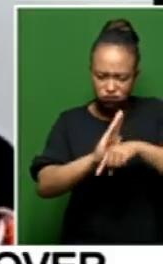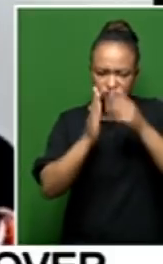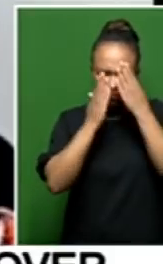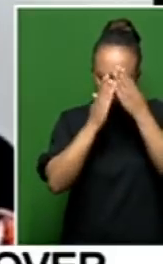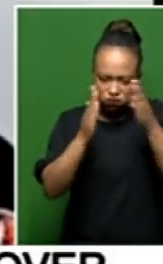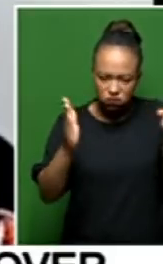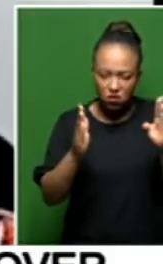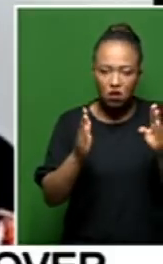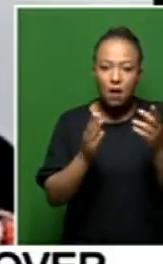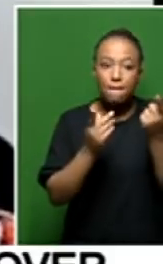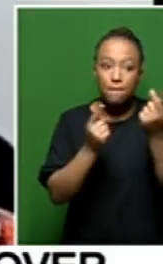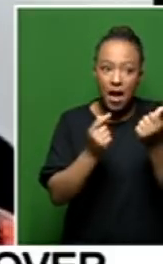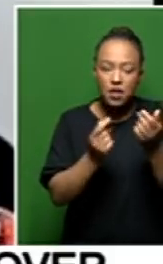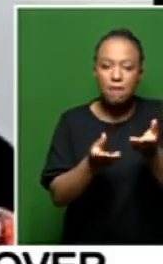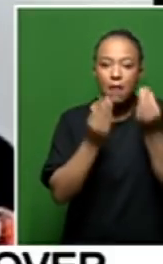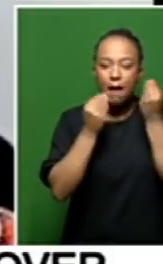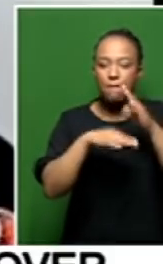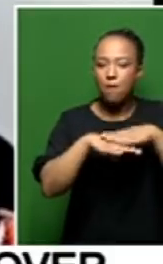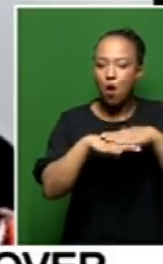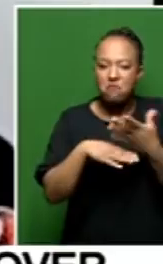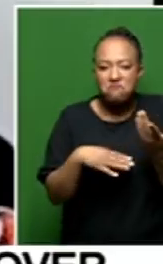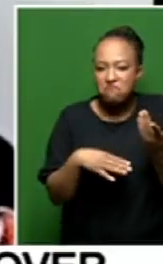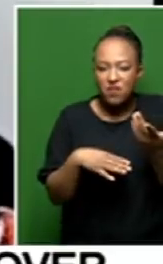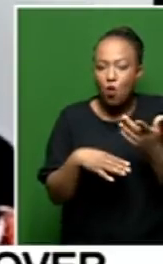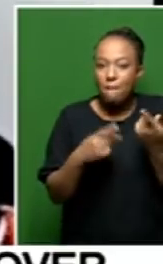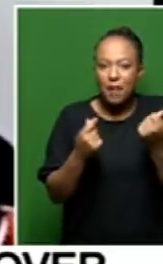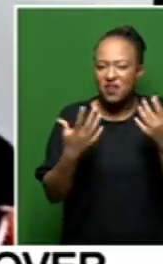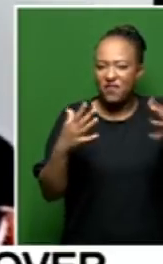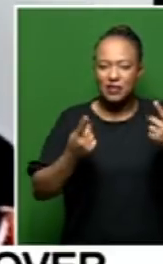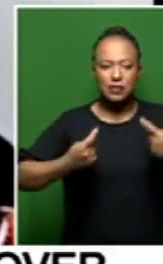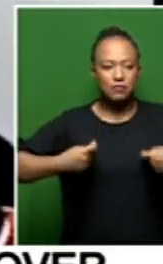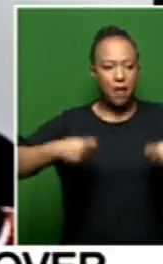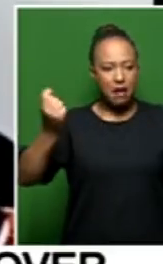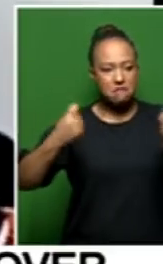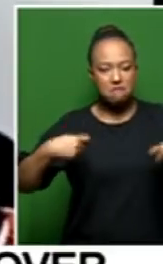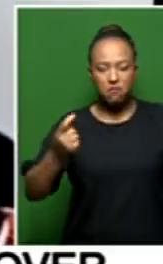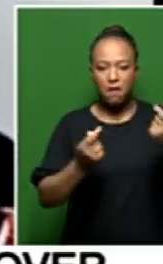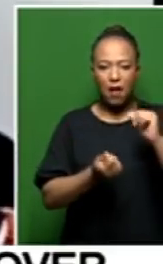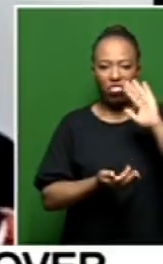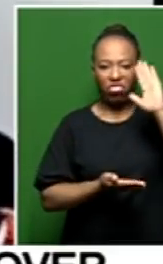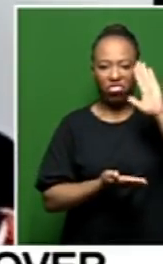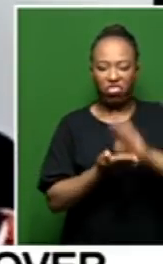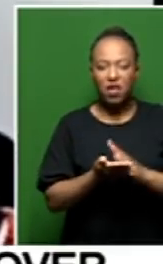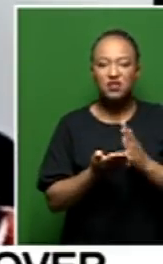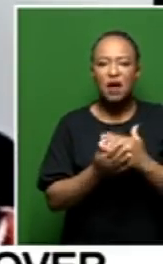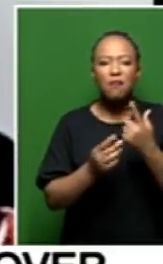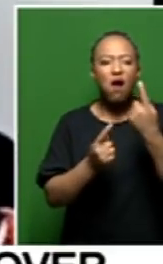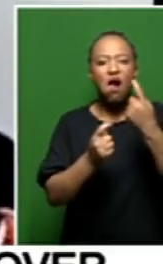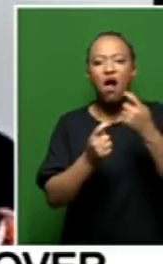get most of the money. In fact, most of the money has been spent and siphoned out of the